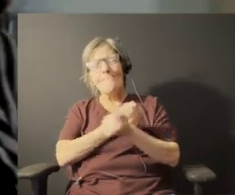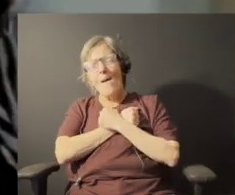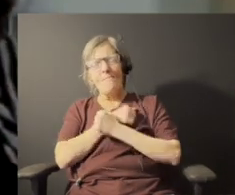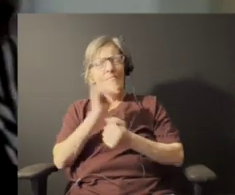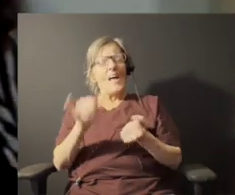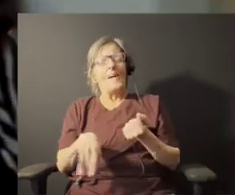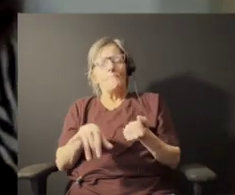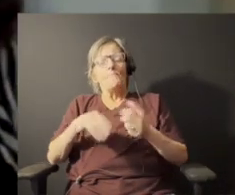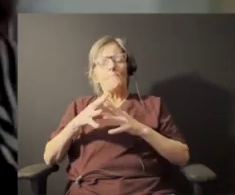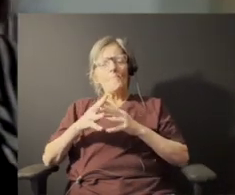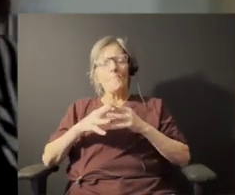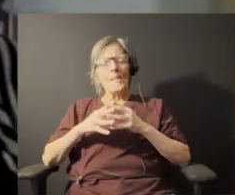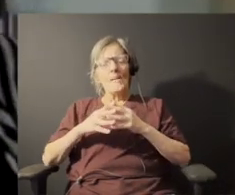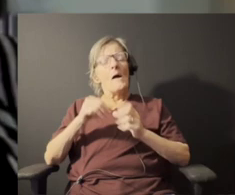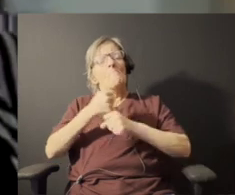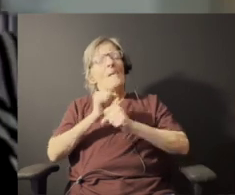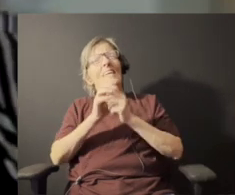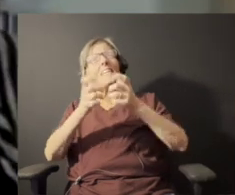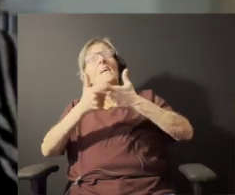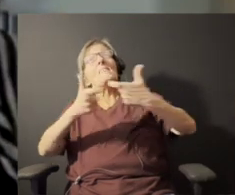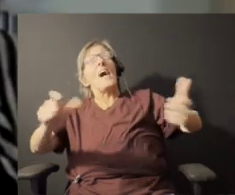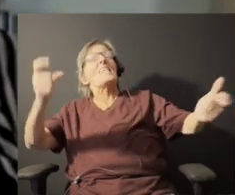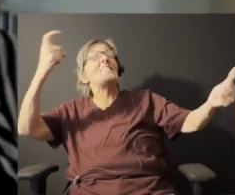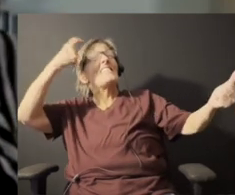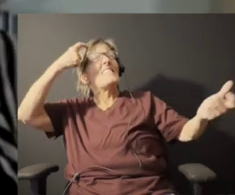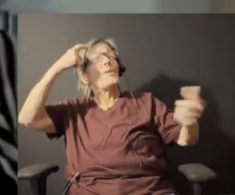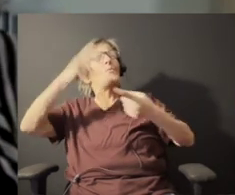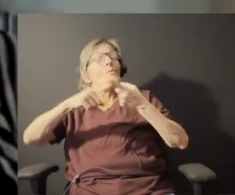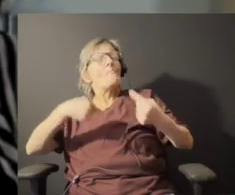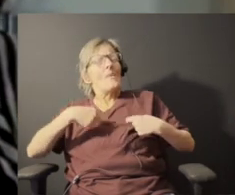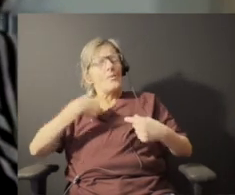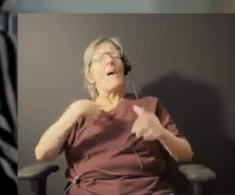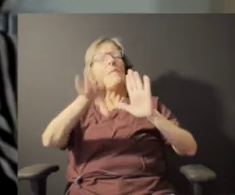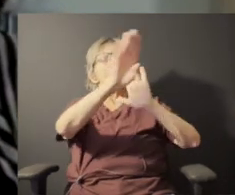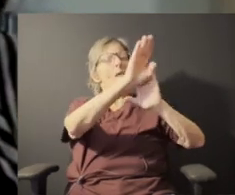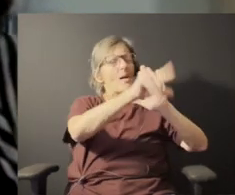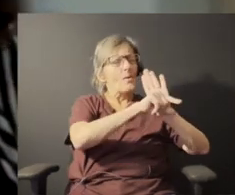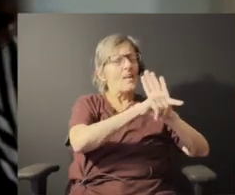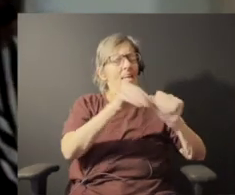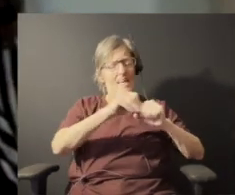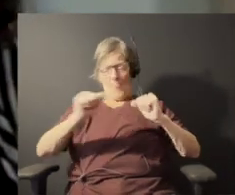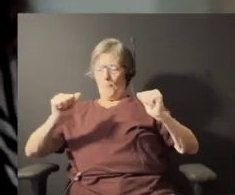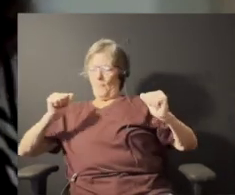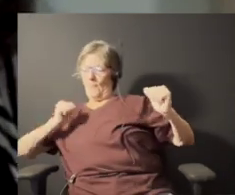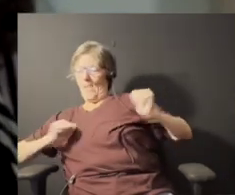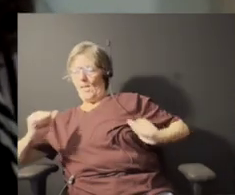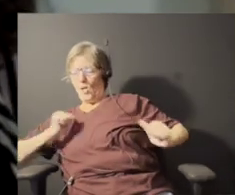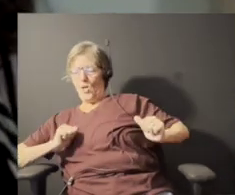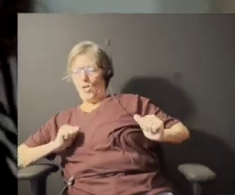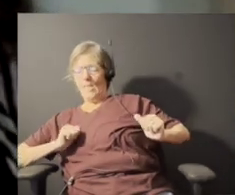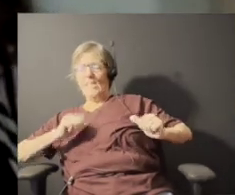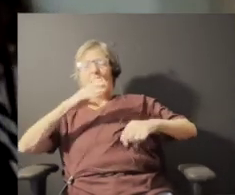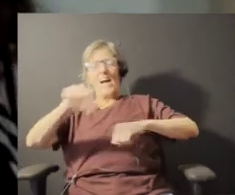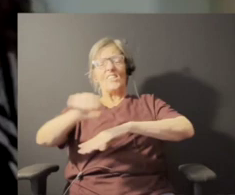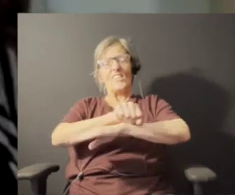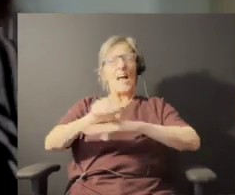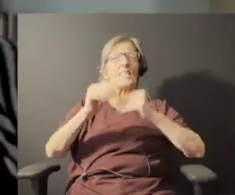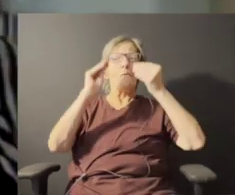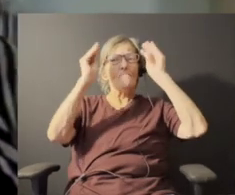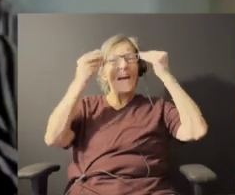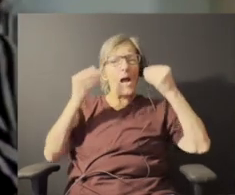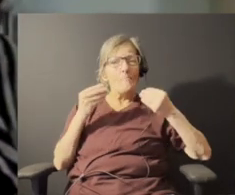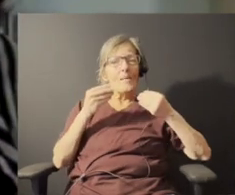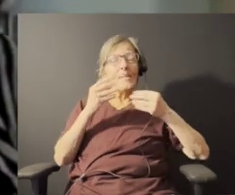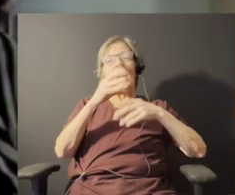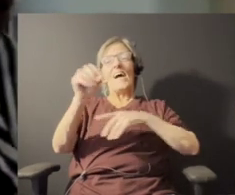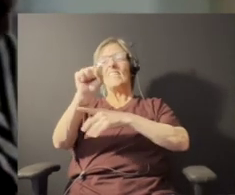Thank you. It makes so much sense to me that you have a background in theatrical and in stage makeup and